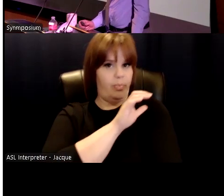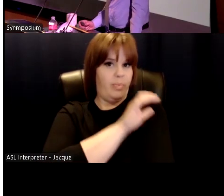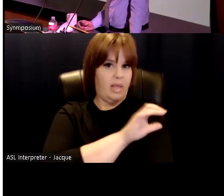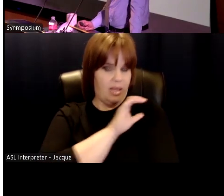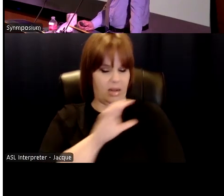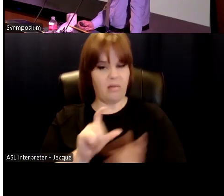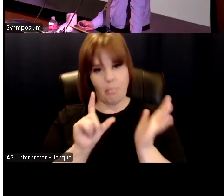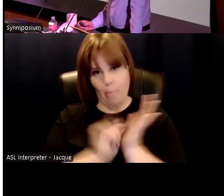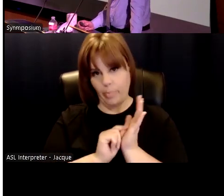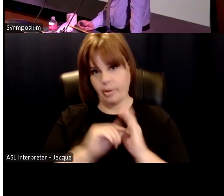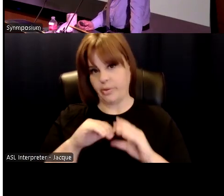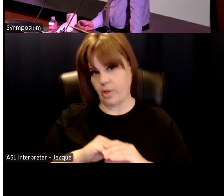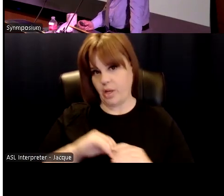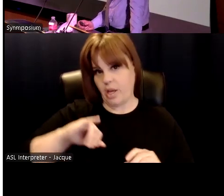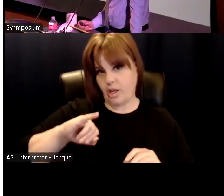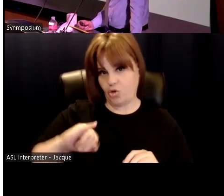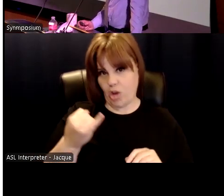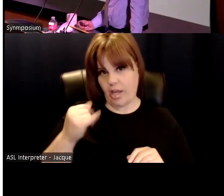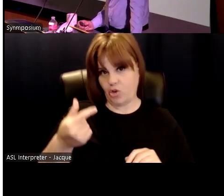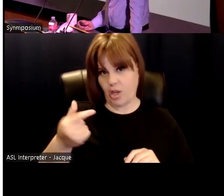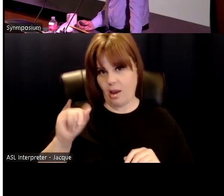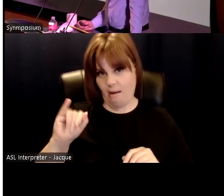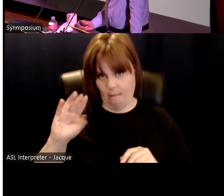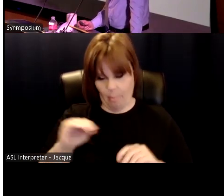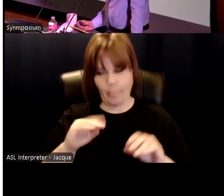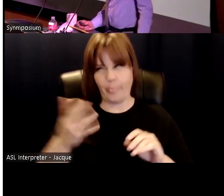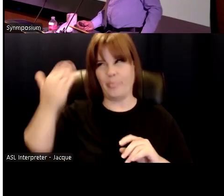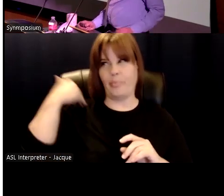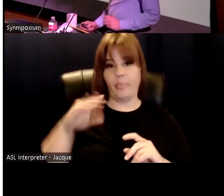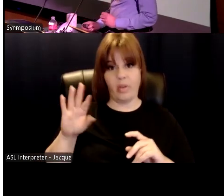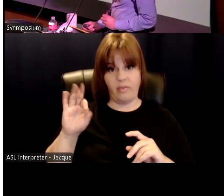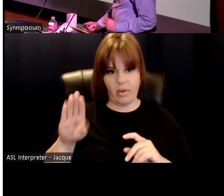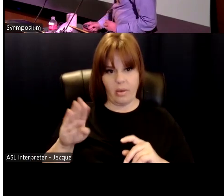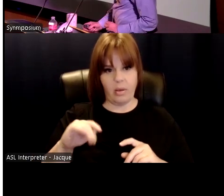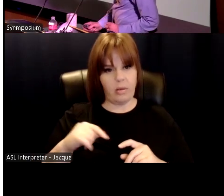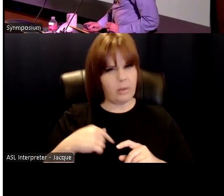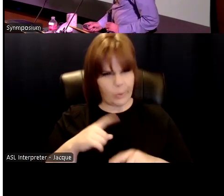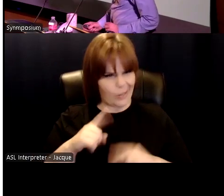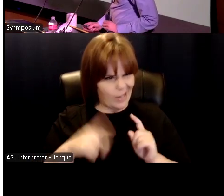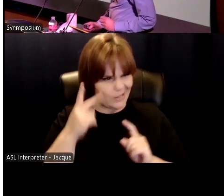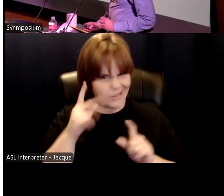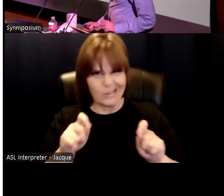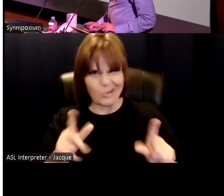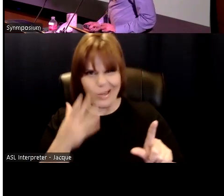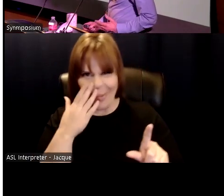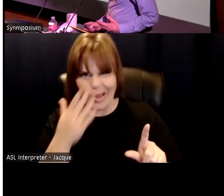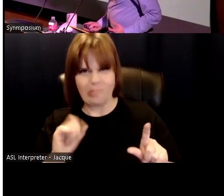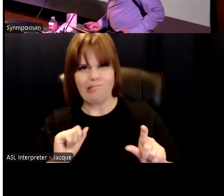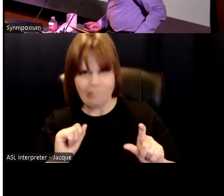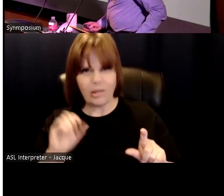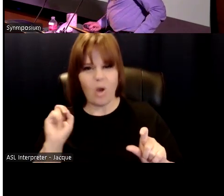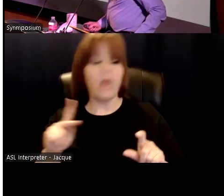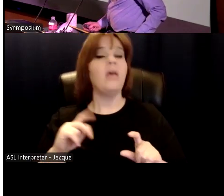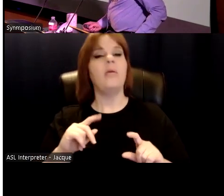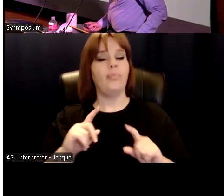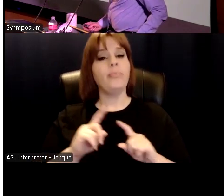in JGIM in February. I can't see the screen there very well. Okay. But yeah, just some